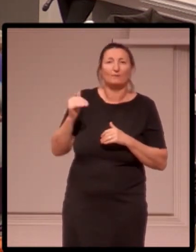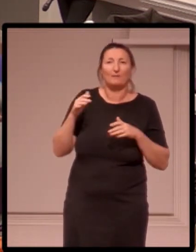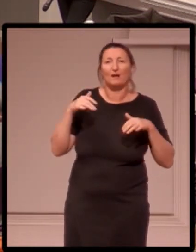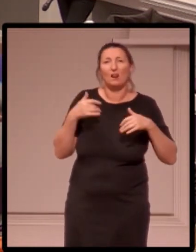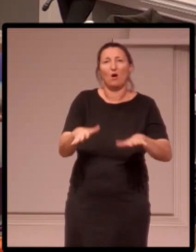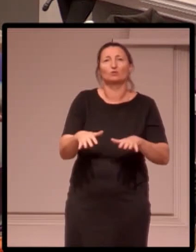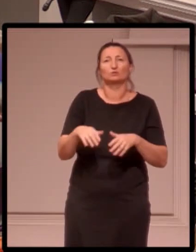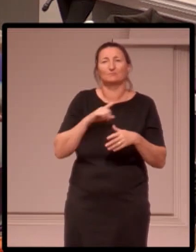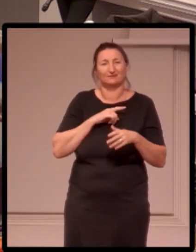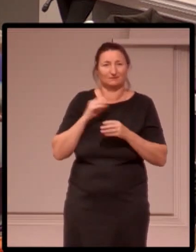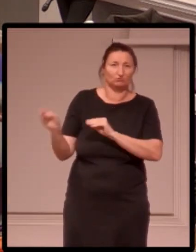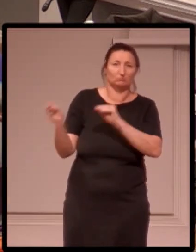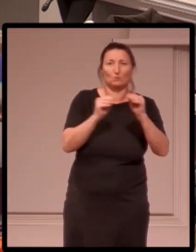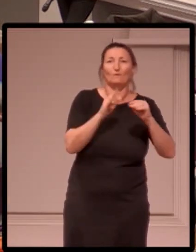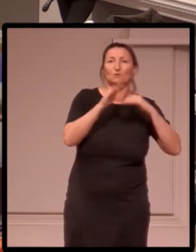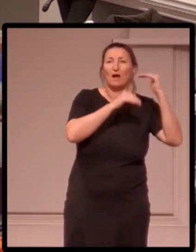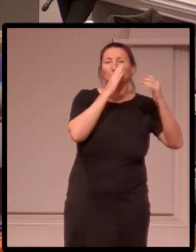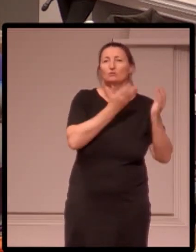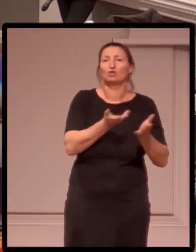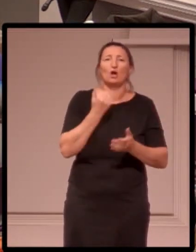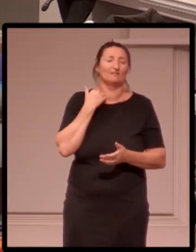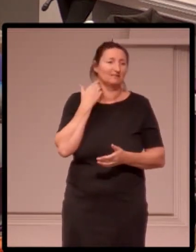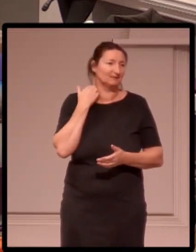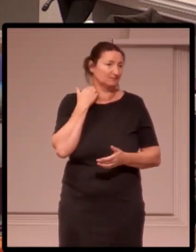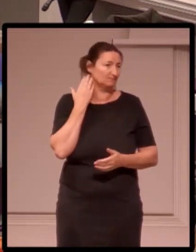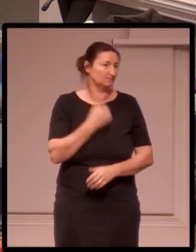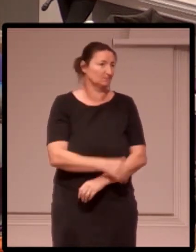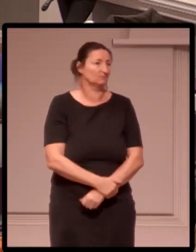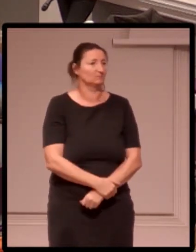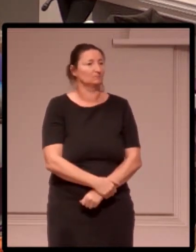lost into adults, and there's some work to be done there as well.